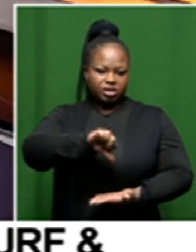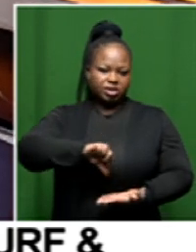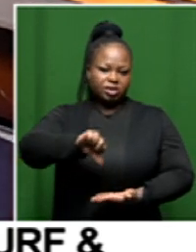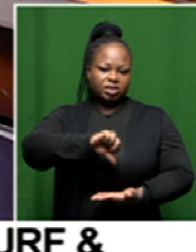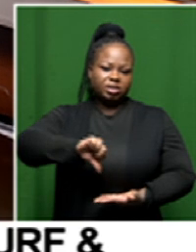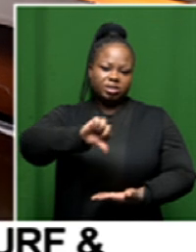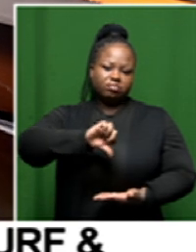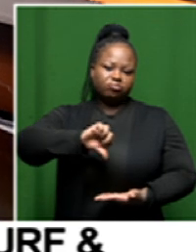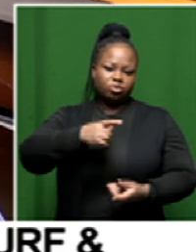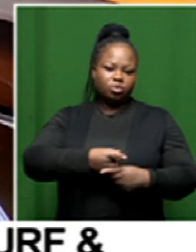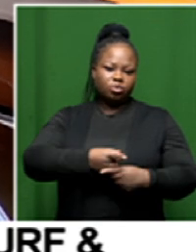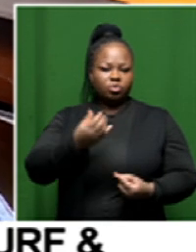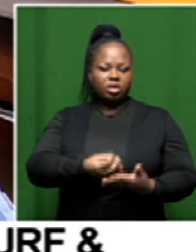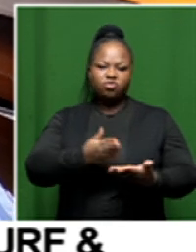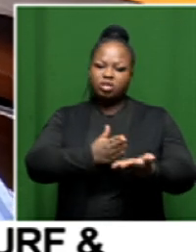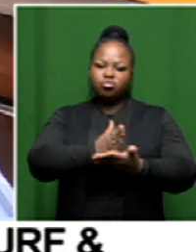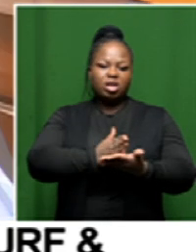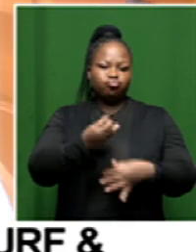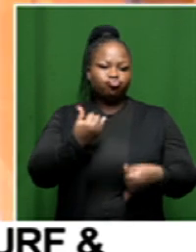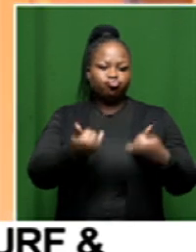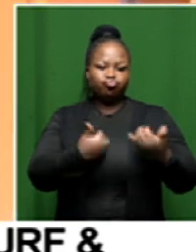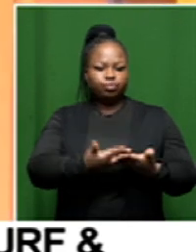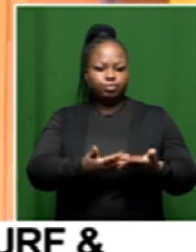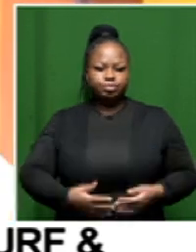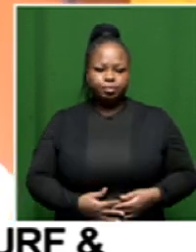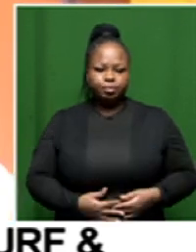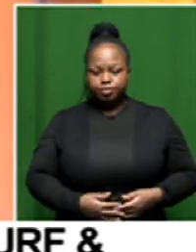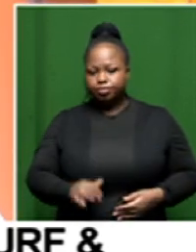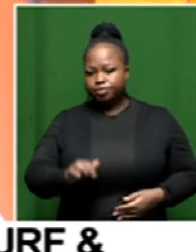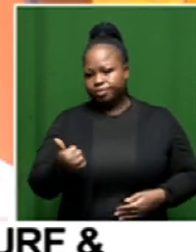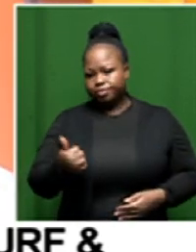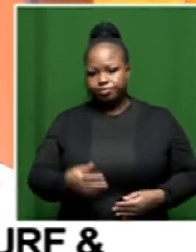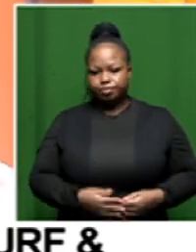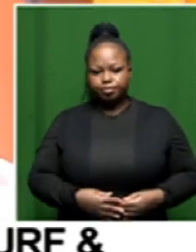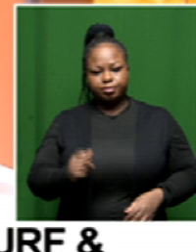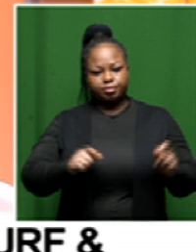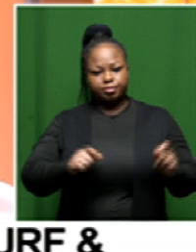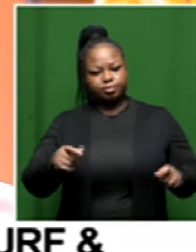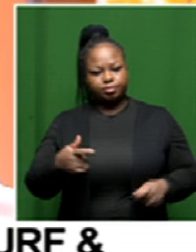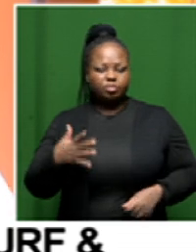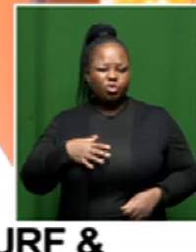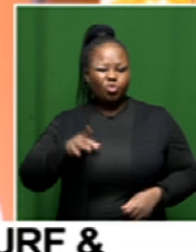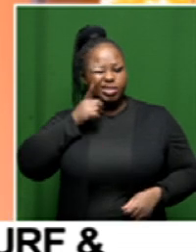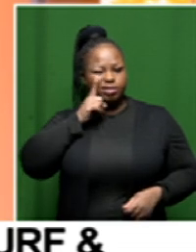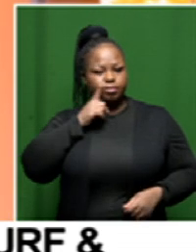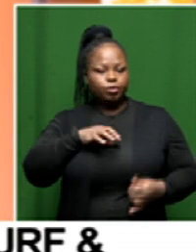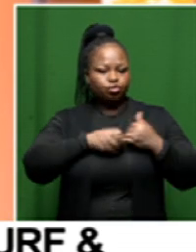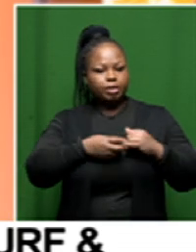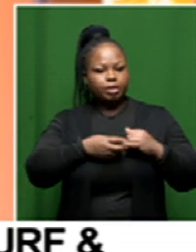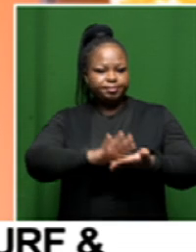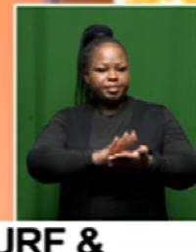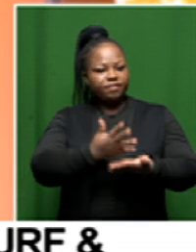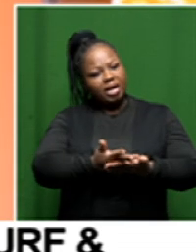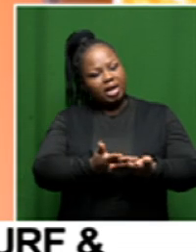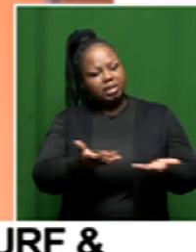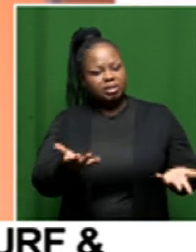actually we have bread. You can have it with bread and enjoy it. And the others, well, other people would want it dry. You know, fried, and